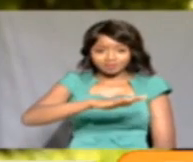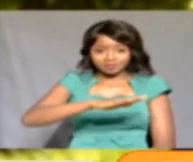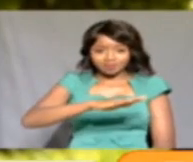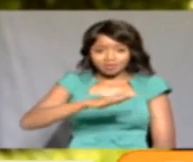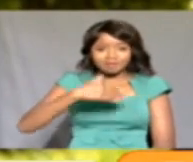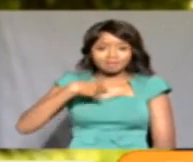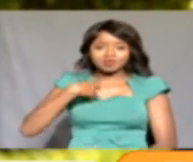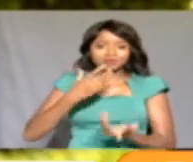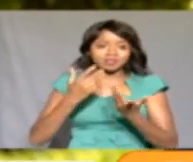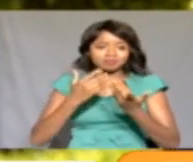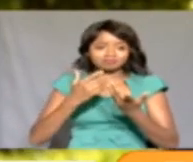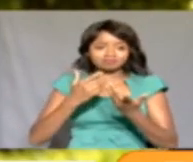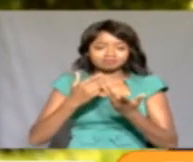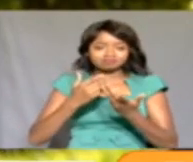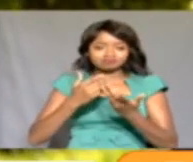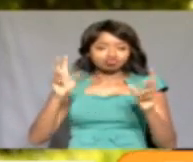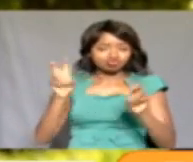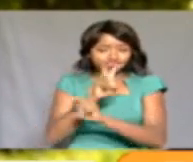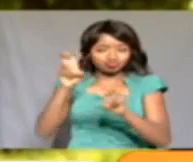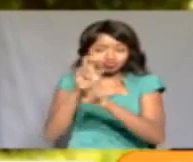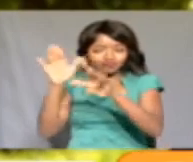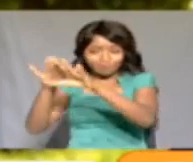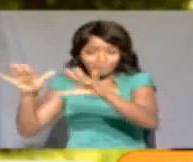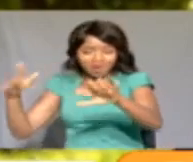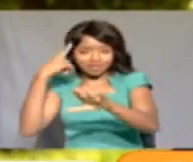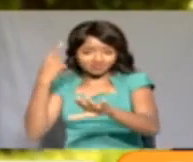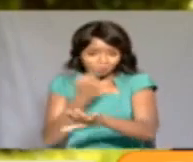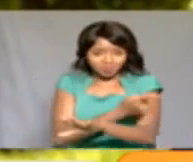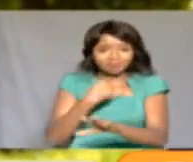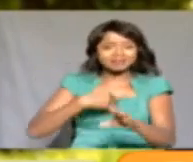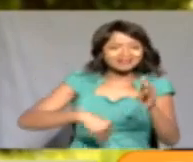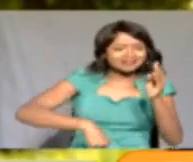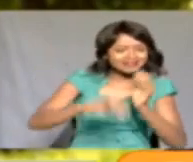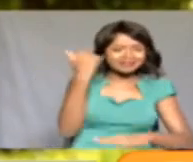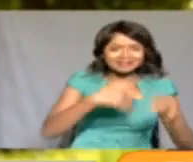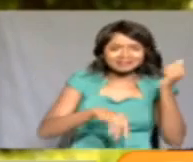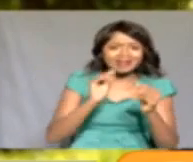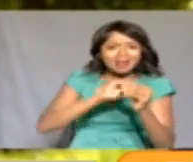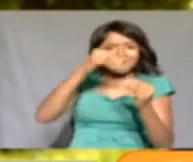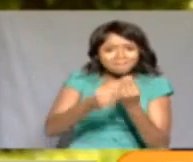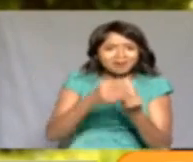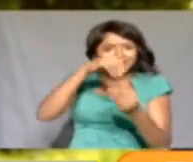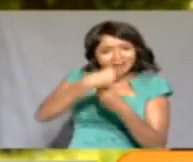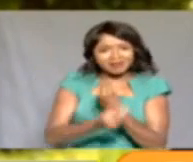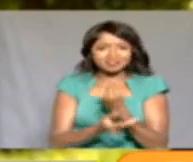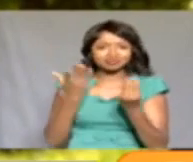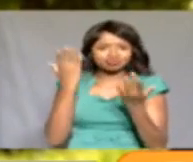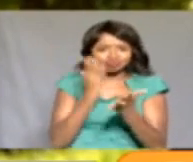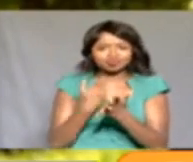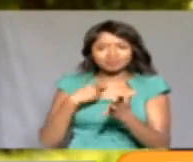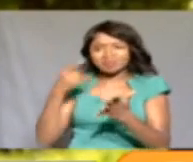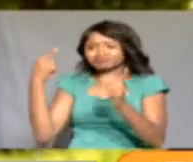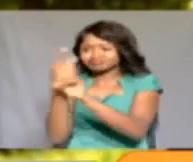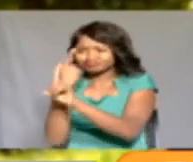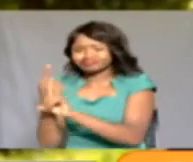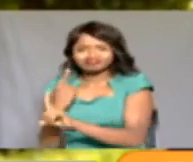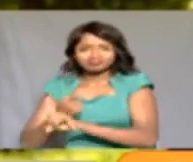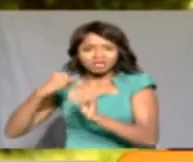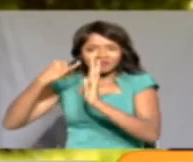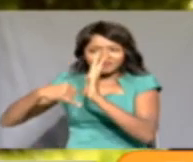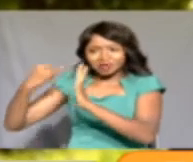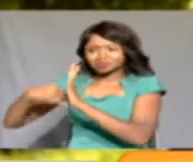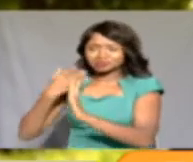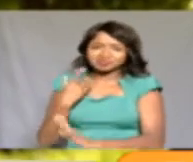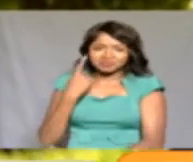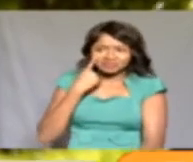market for them where they can be selling their bananas. And I proceeded to the Twiga companies where I went